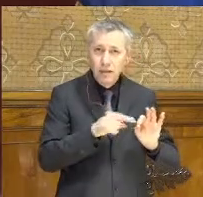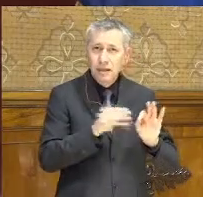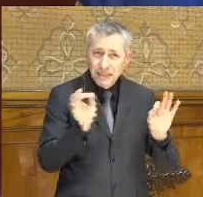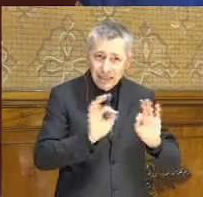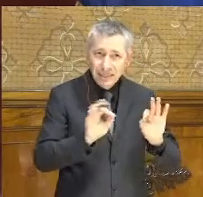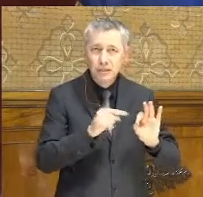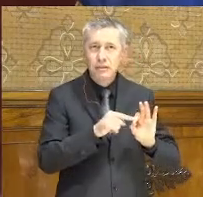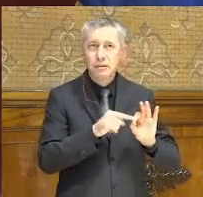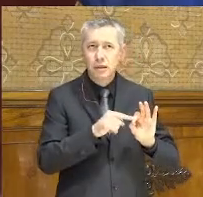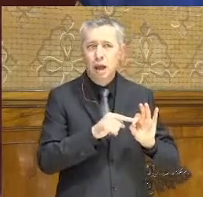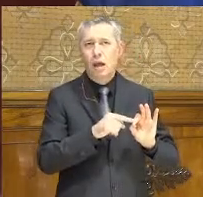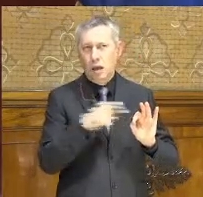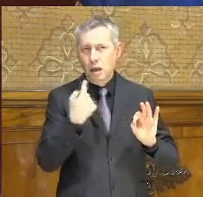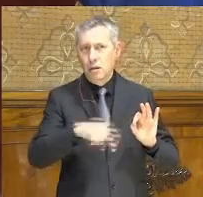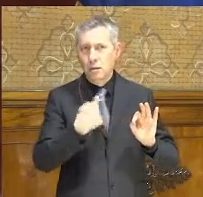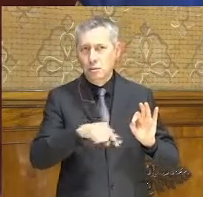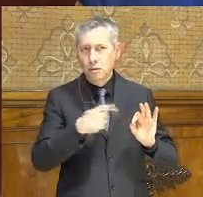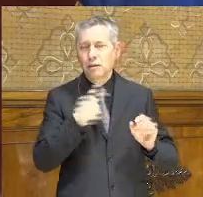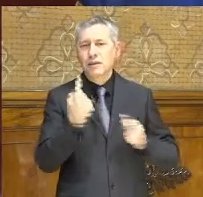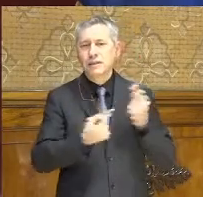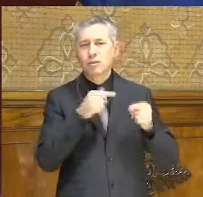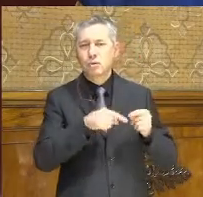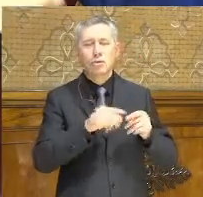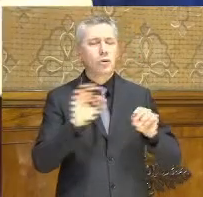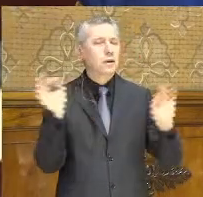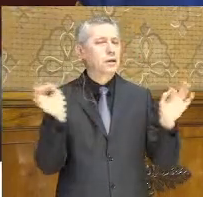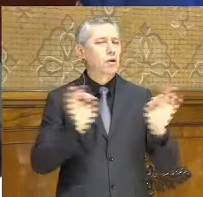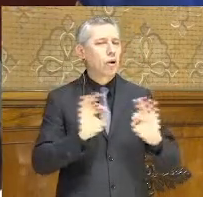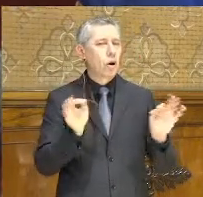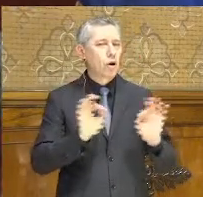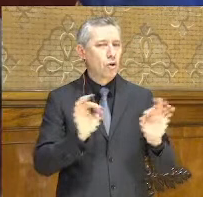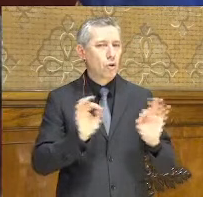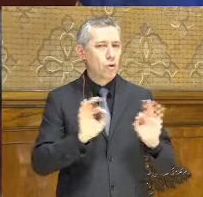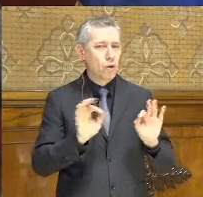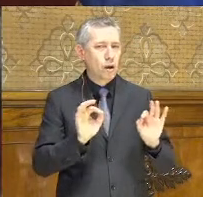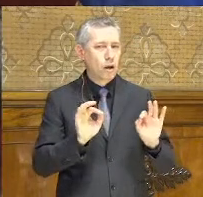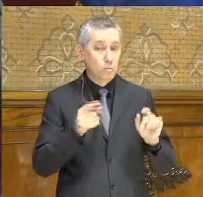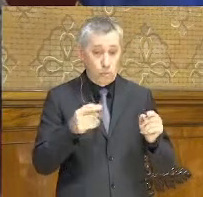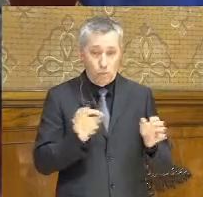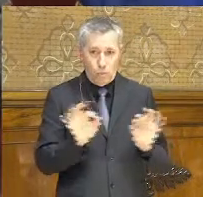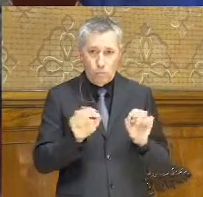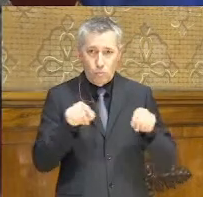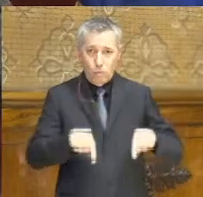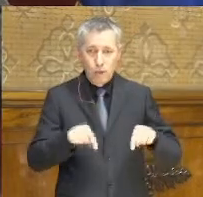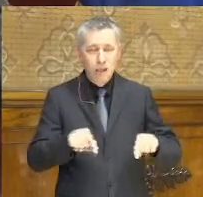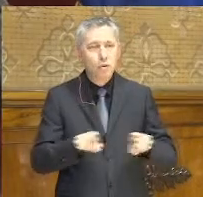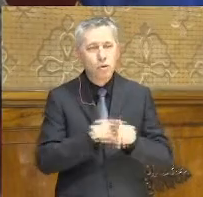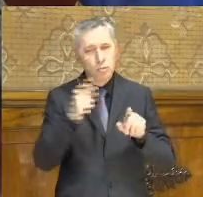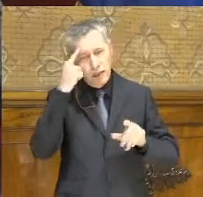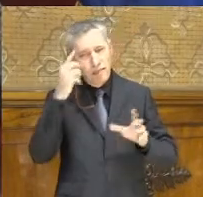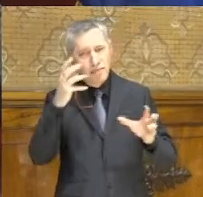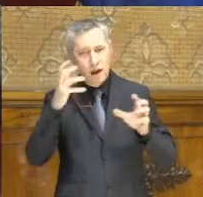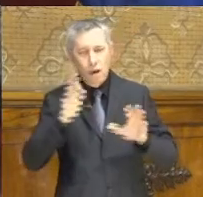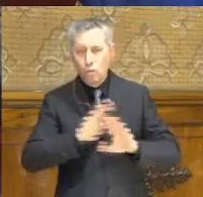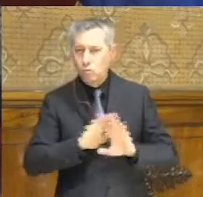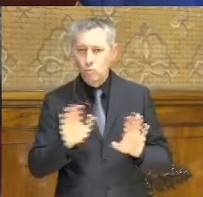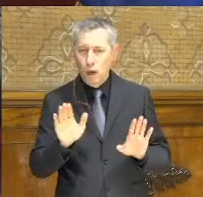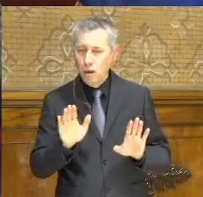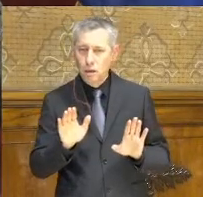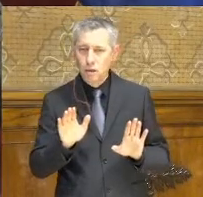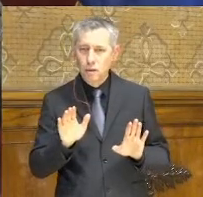in. And that not yet is the kind of traumatic moment of our current